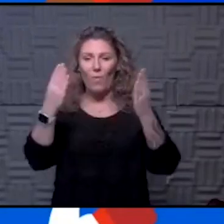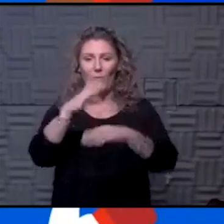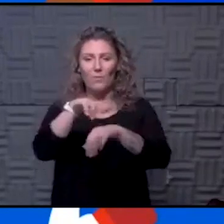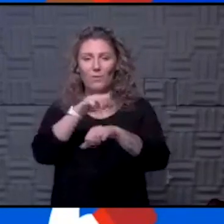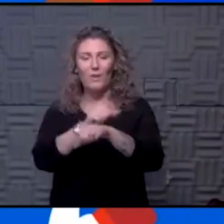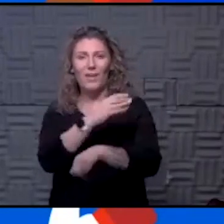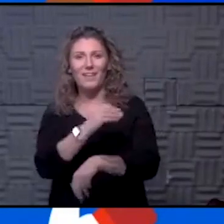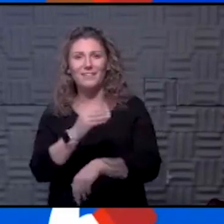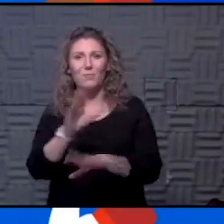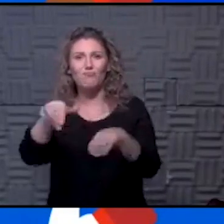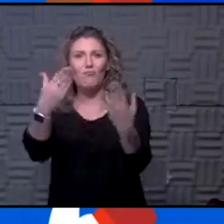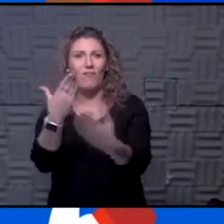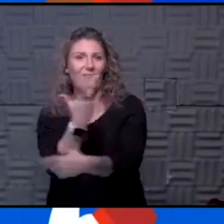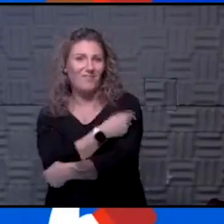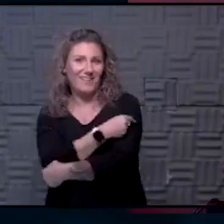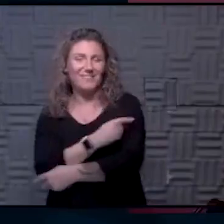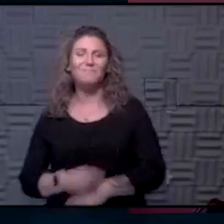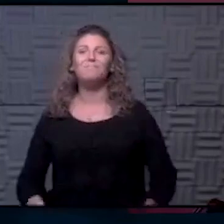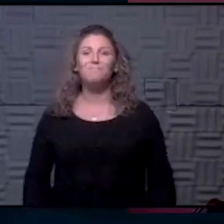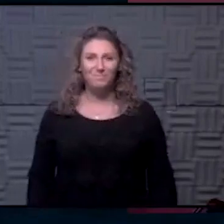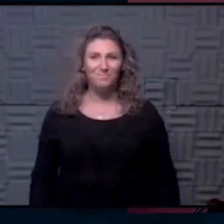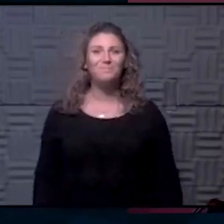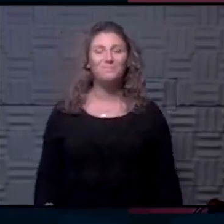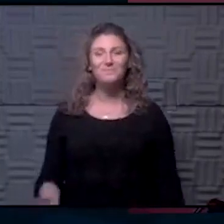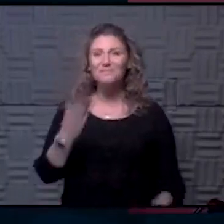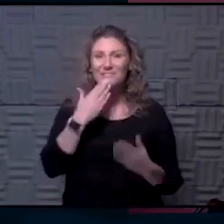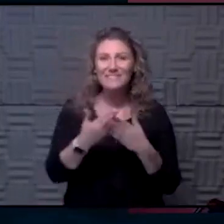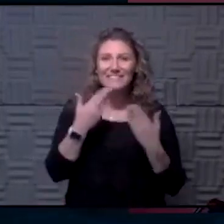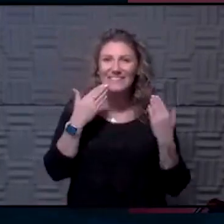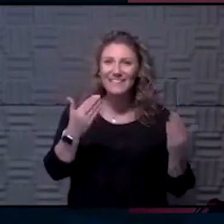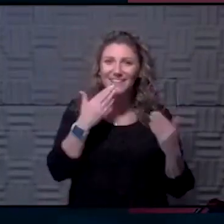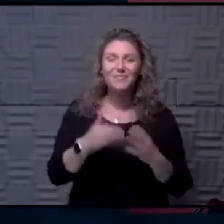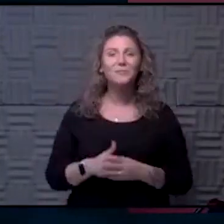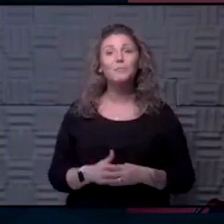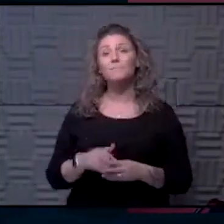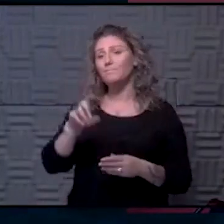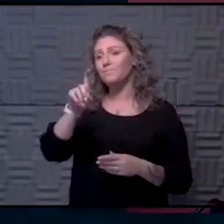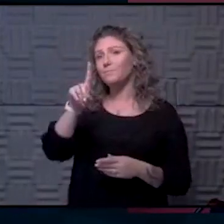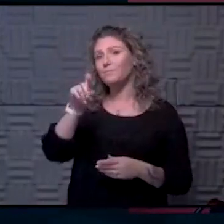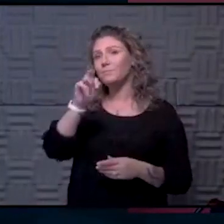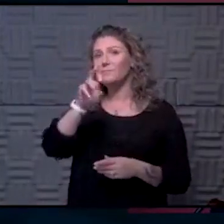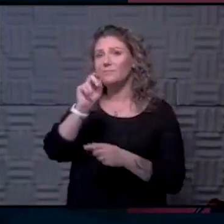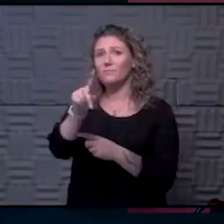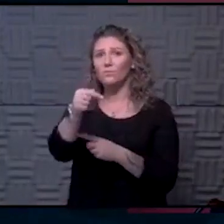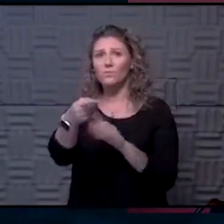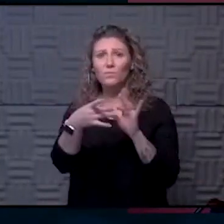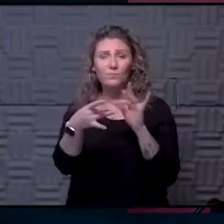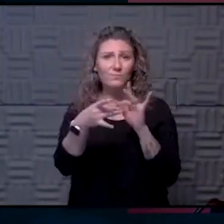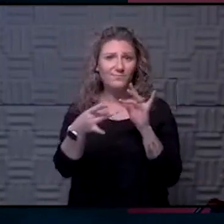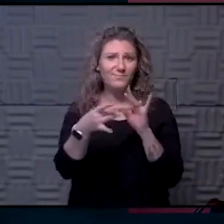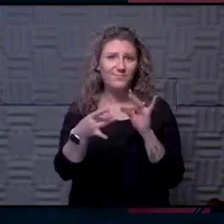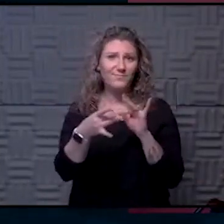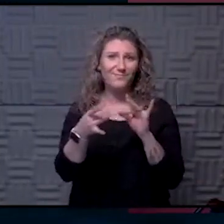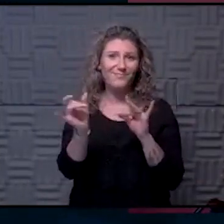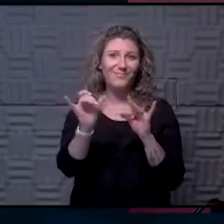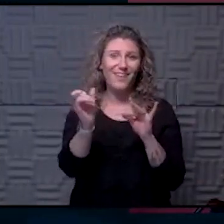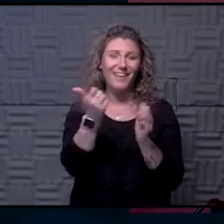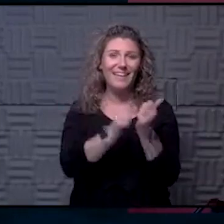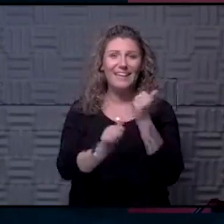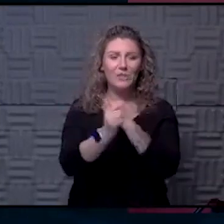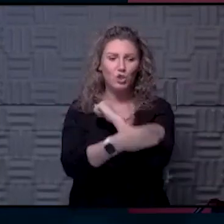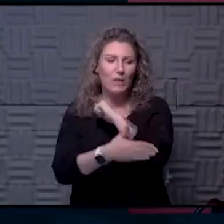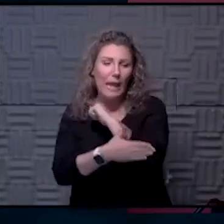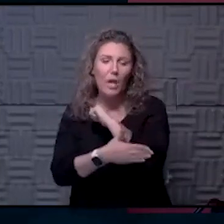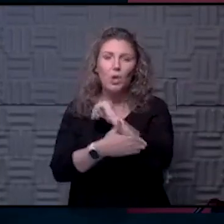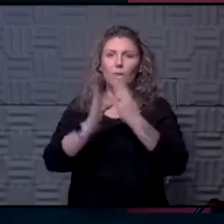their arms as quickly as we can. Very good. Thank you, Dr. Areola. Derik, I know you said that like every county,